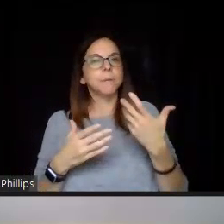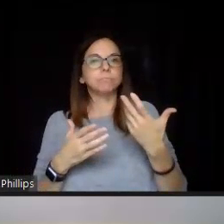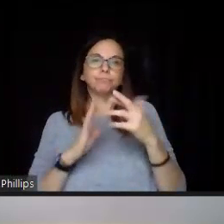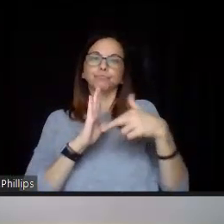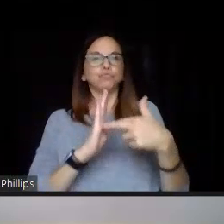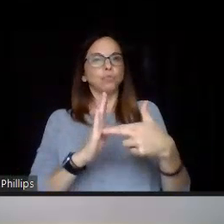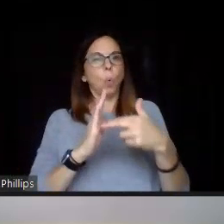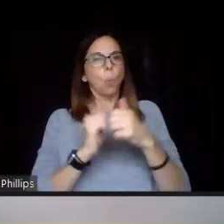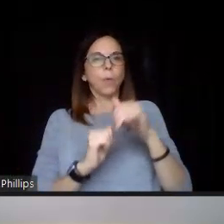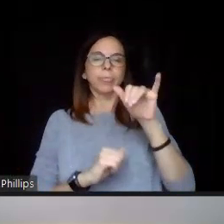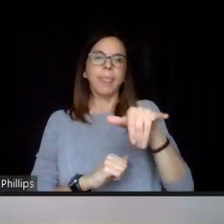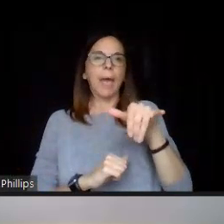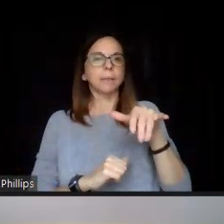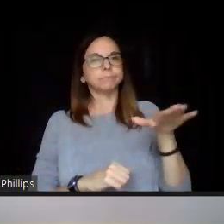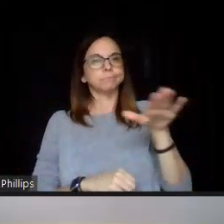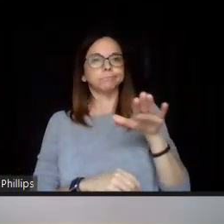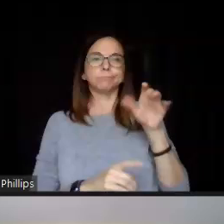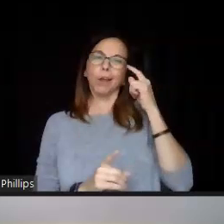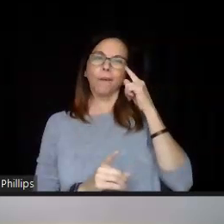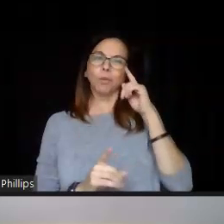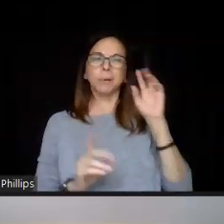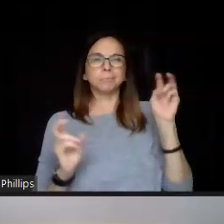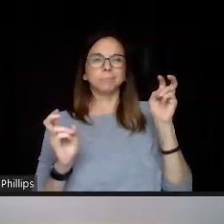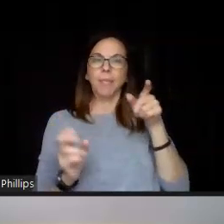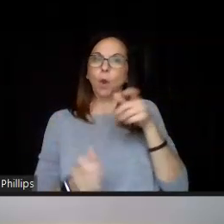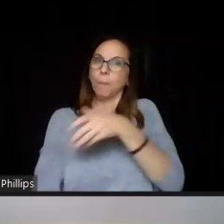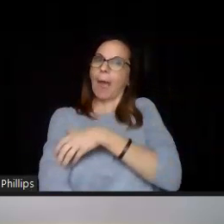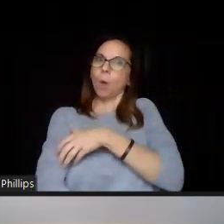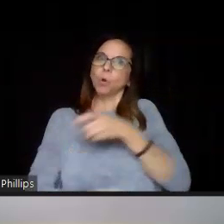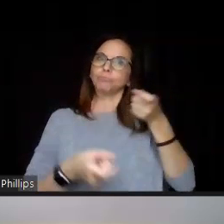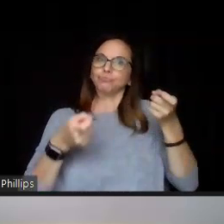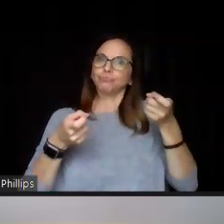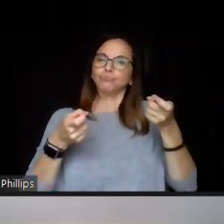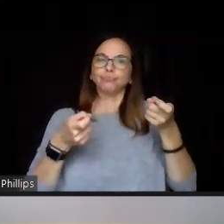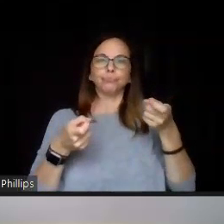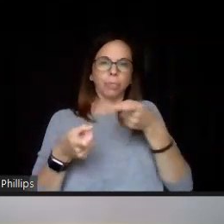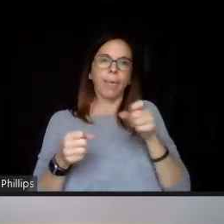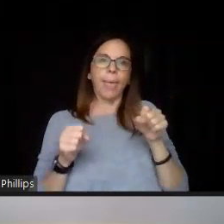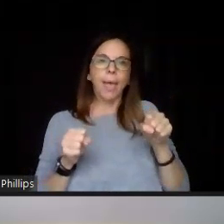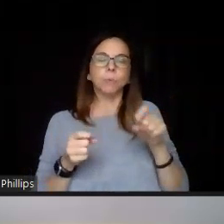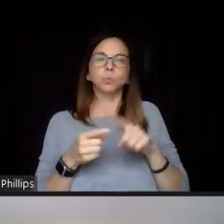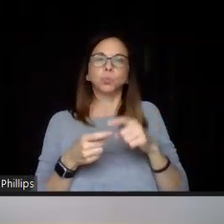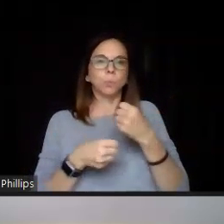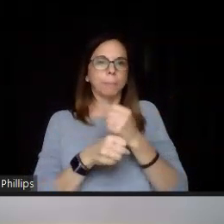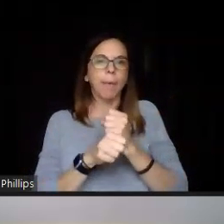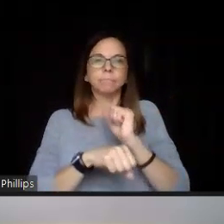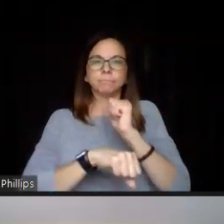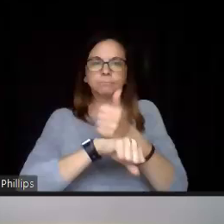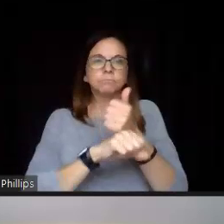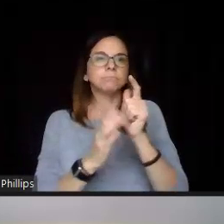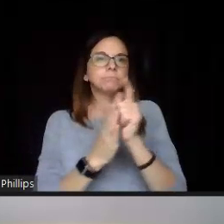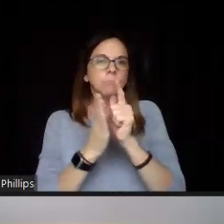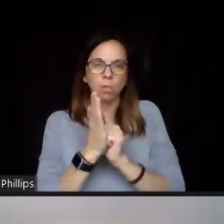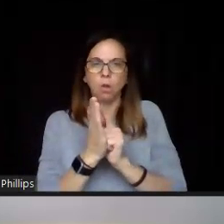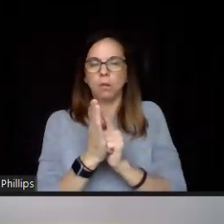legislature. And so those were the power players. They were the ones who were able to make laws and